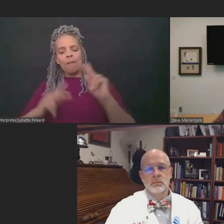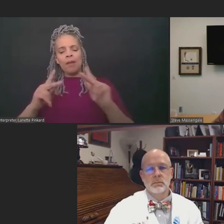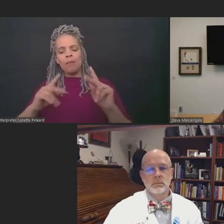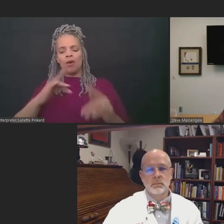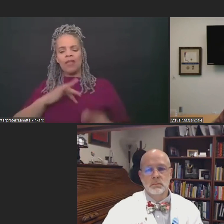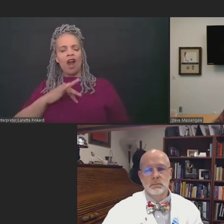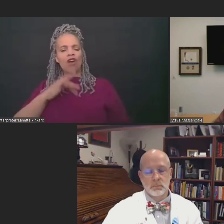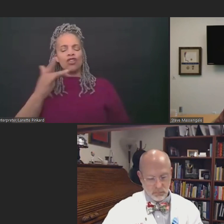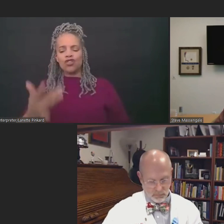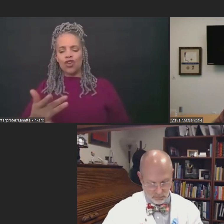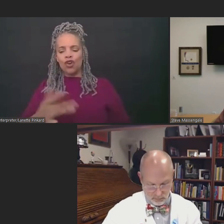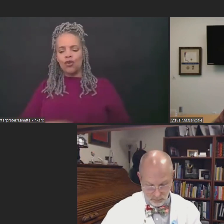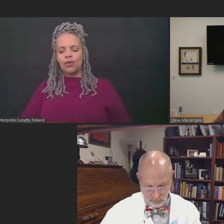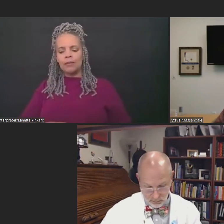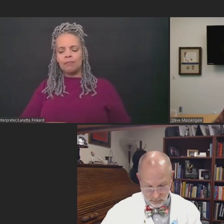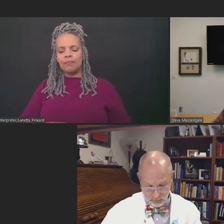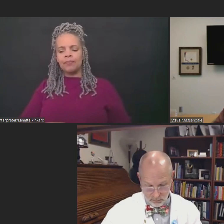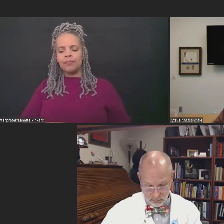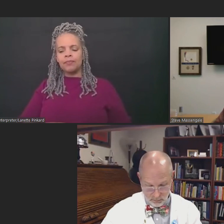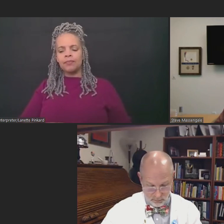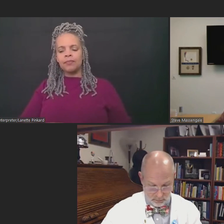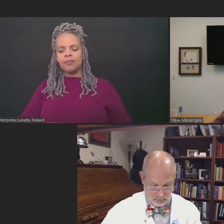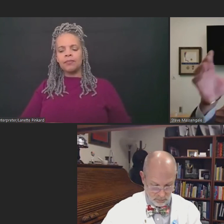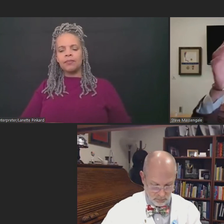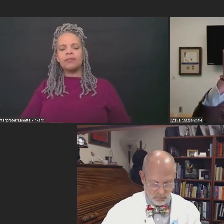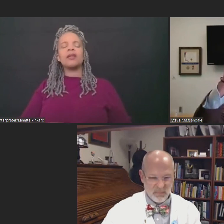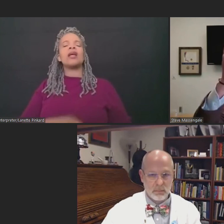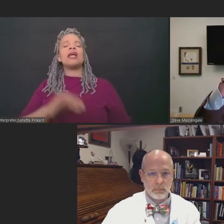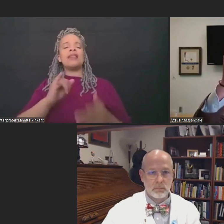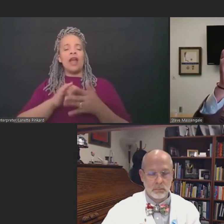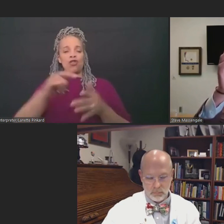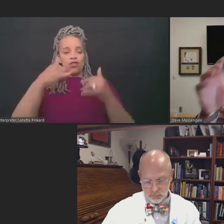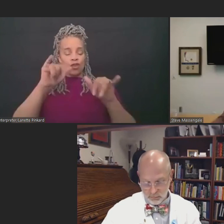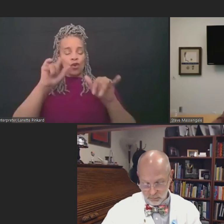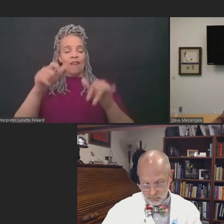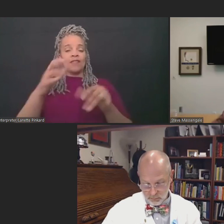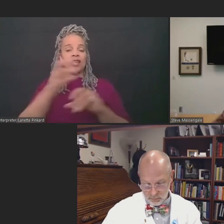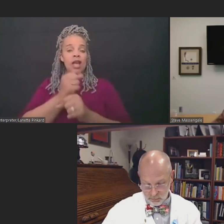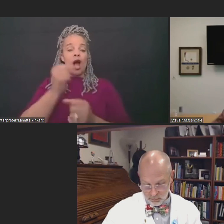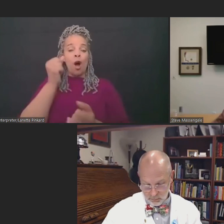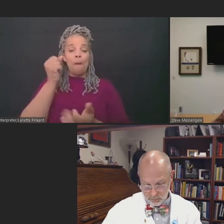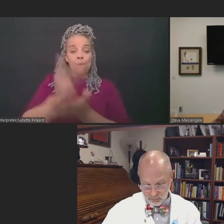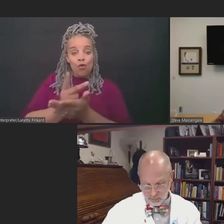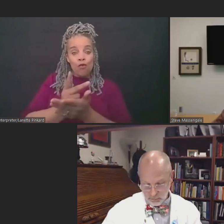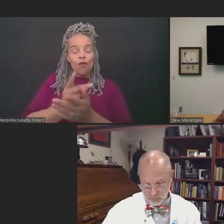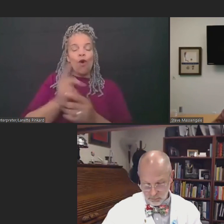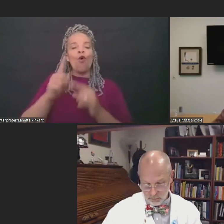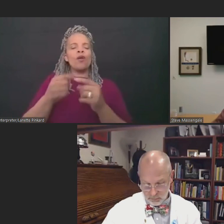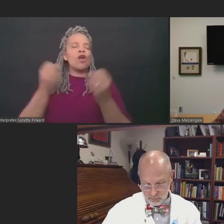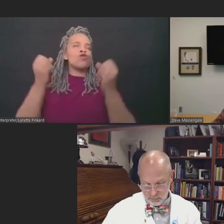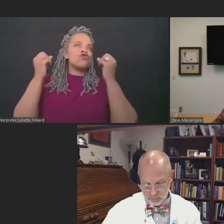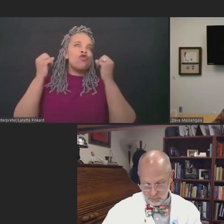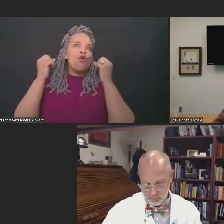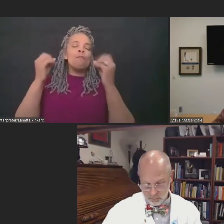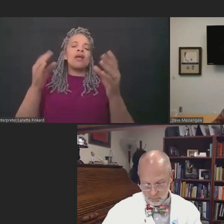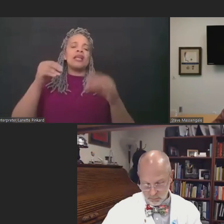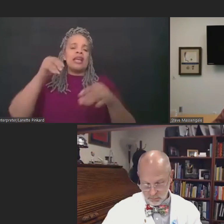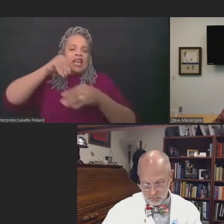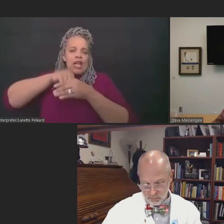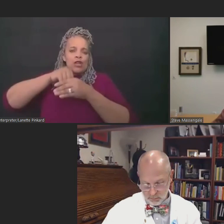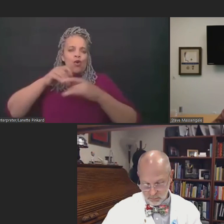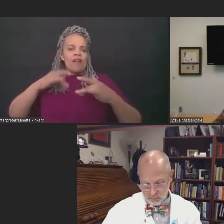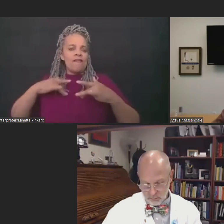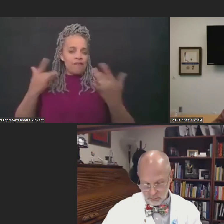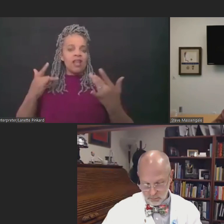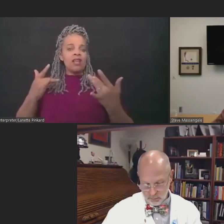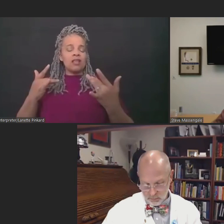concerned that you still have to get approval when there's still so many indoor events that are being held and